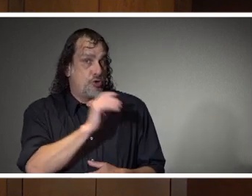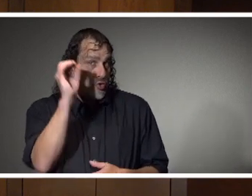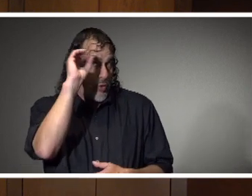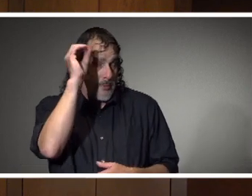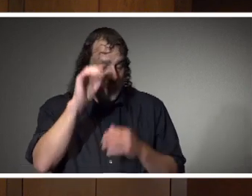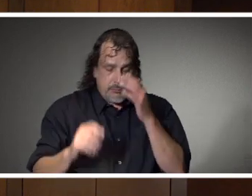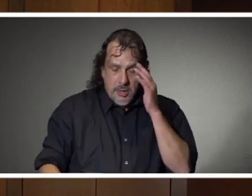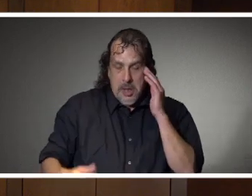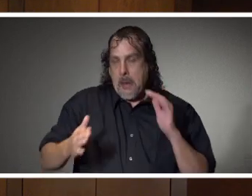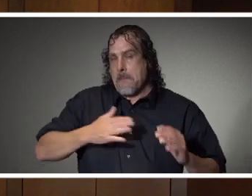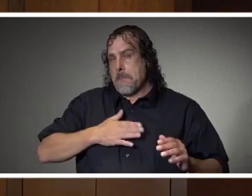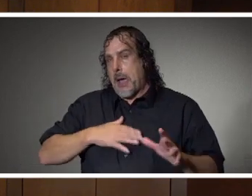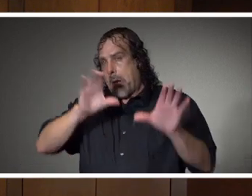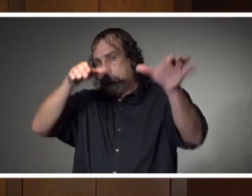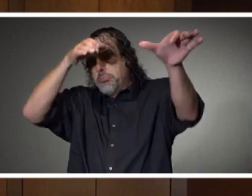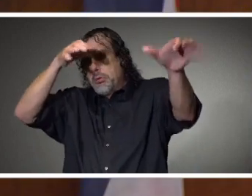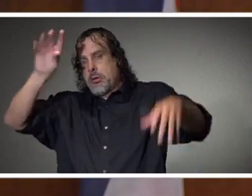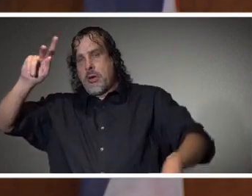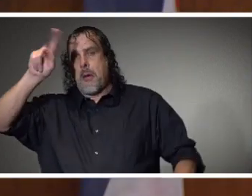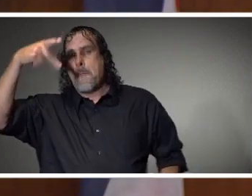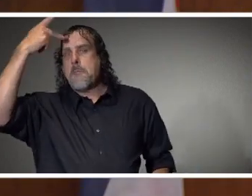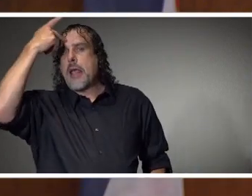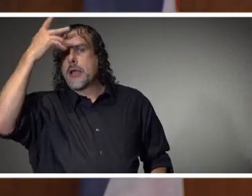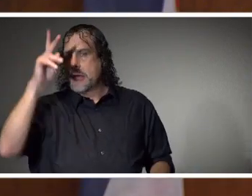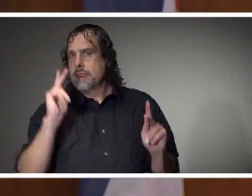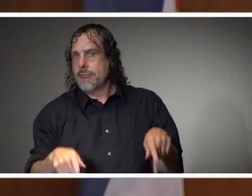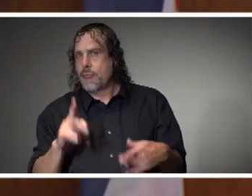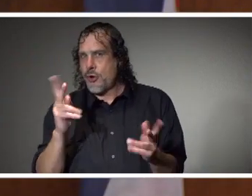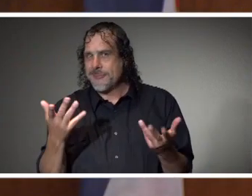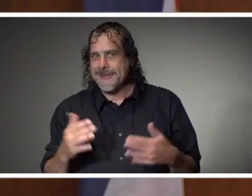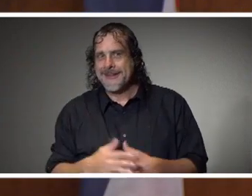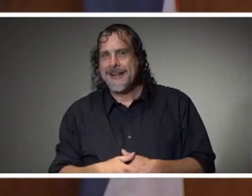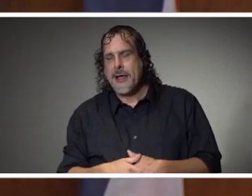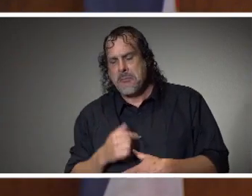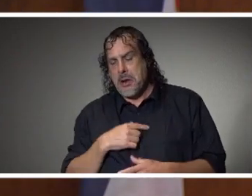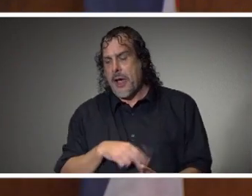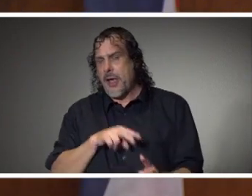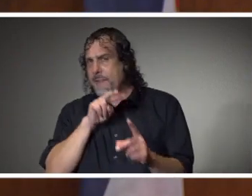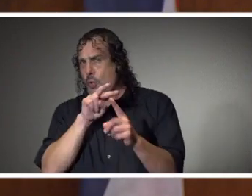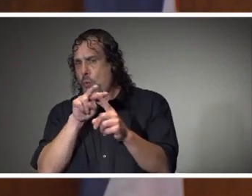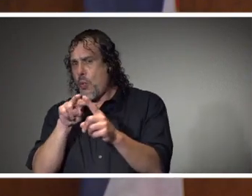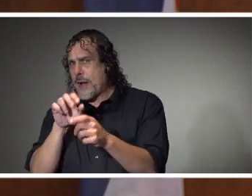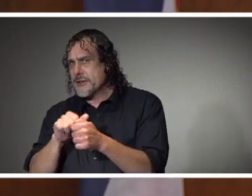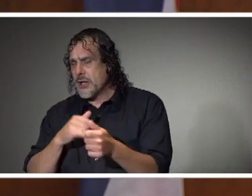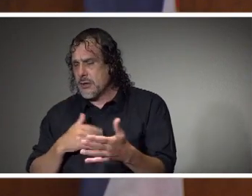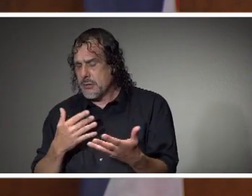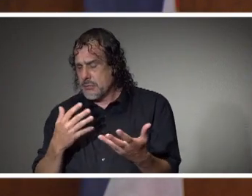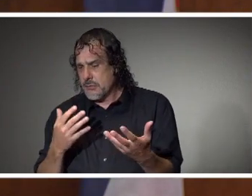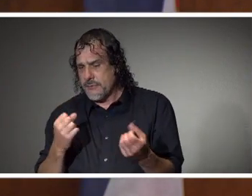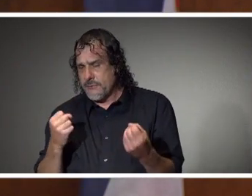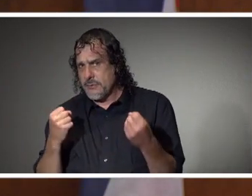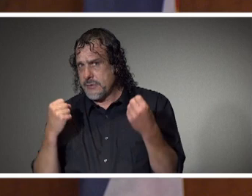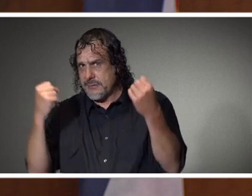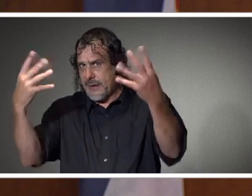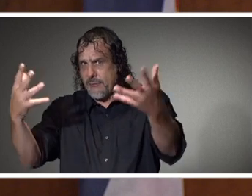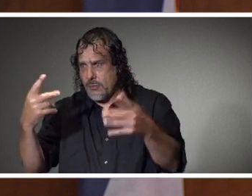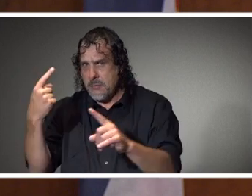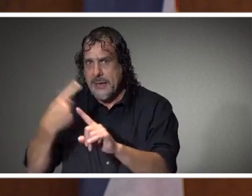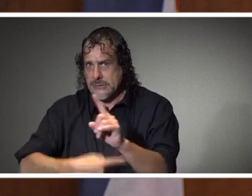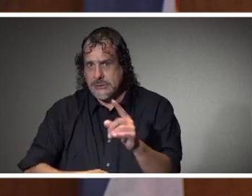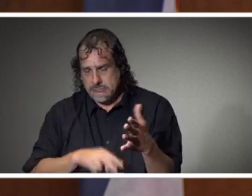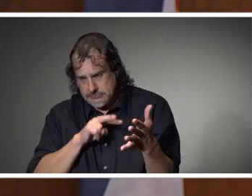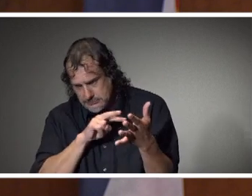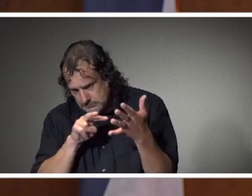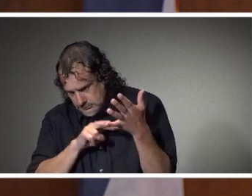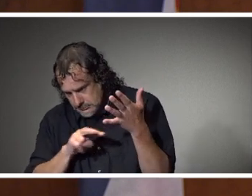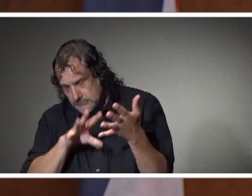expert politician's opinion, I guess. But I have watched this fairly closely for a number of days and weeks and months. But